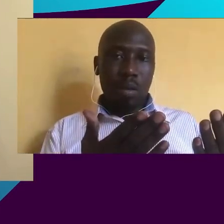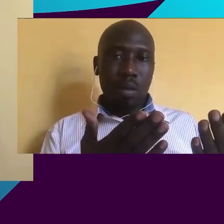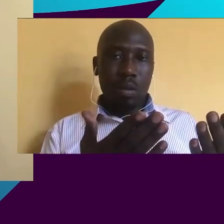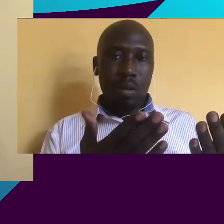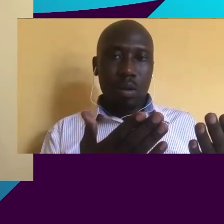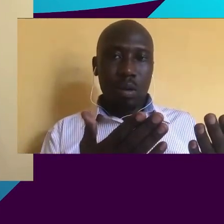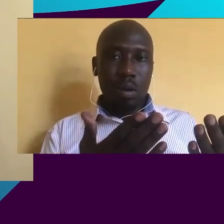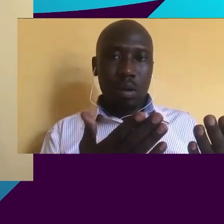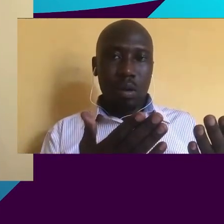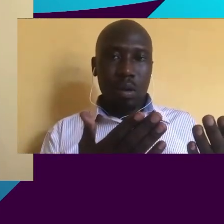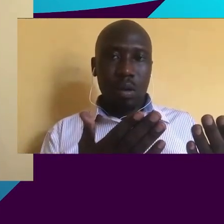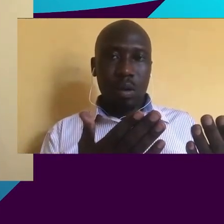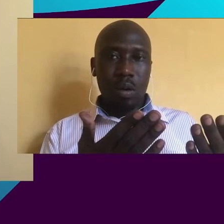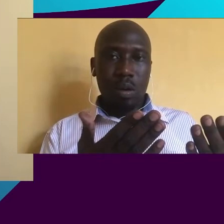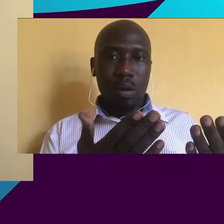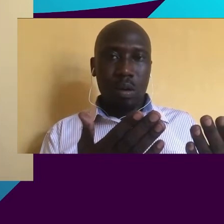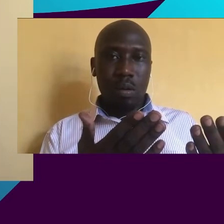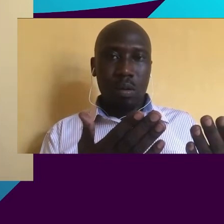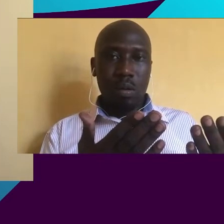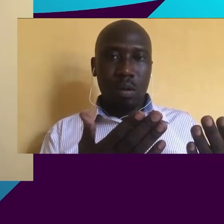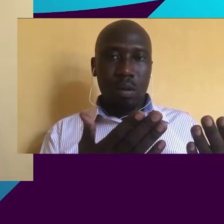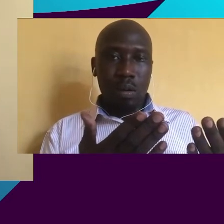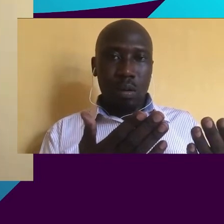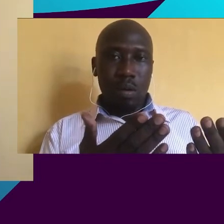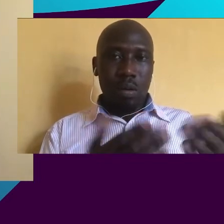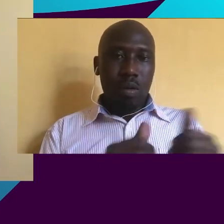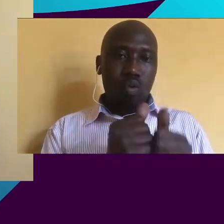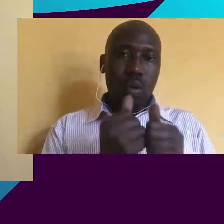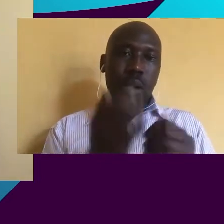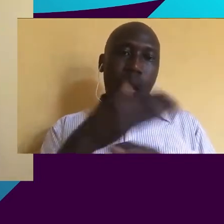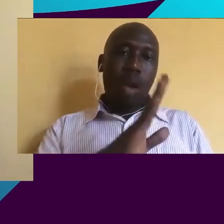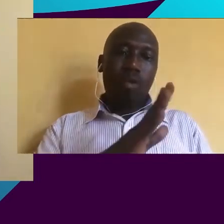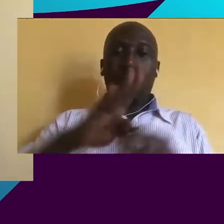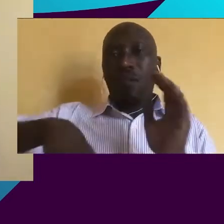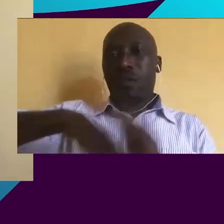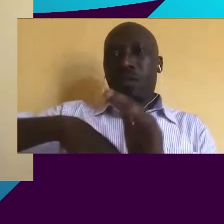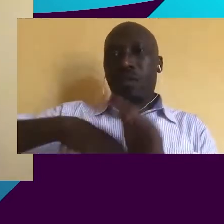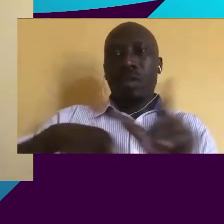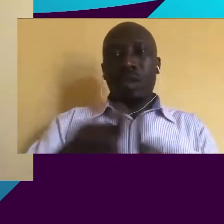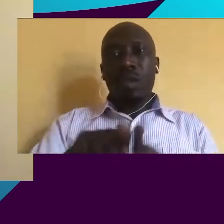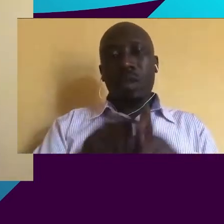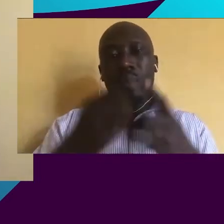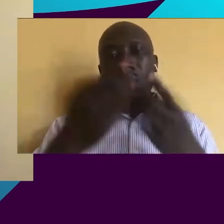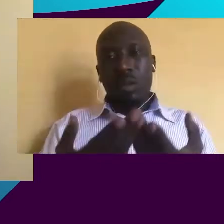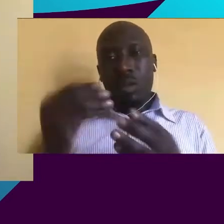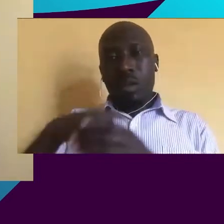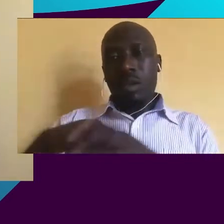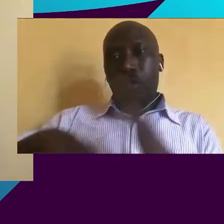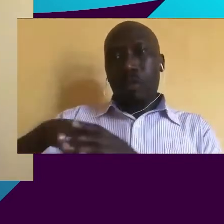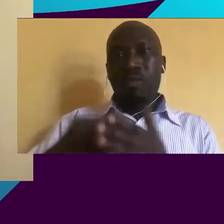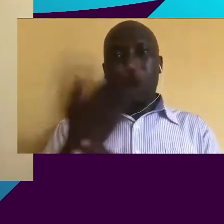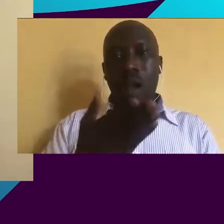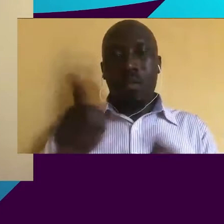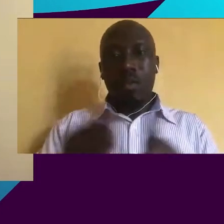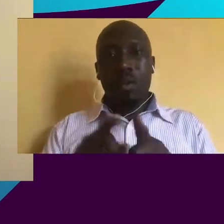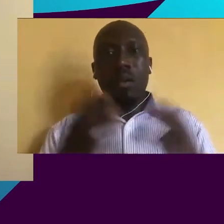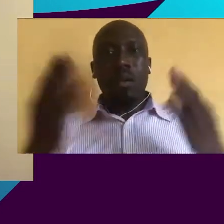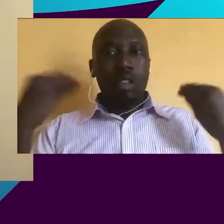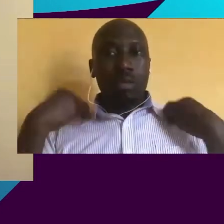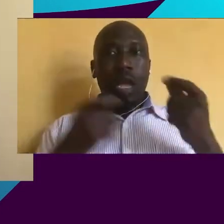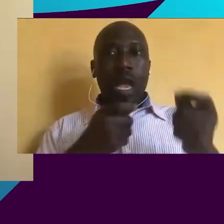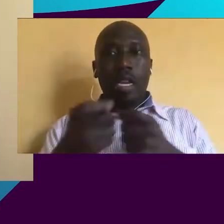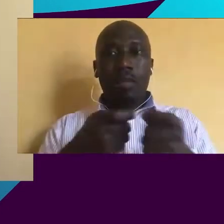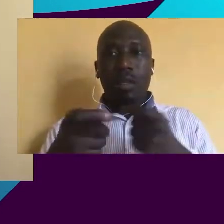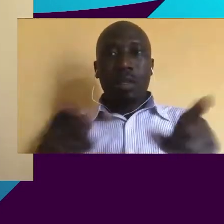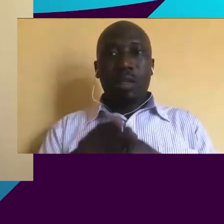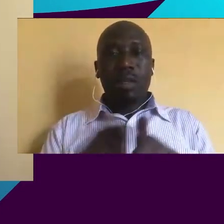inside football, which are outside football. And inside football, we're having a sports administration, which is actually